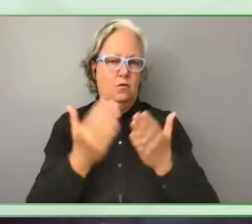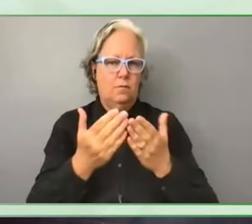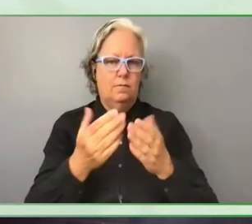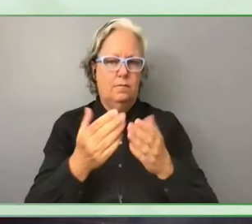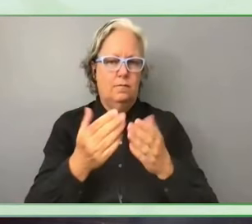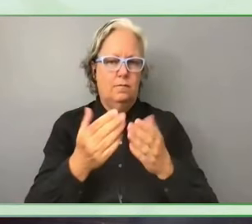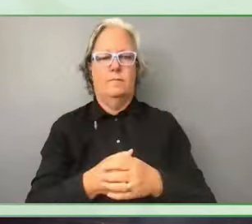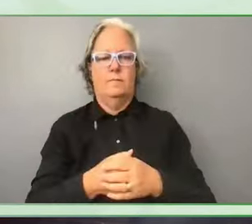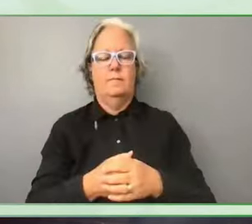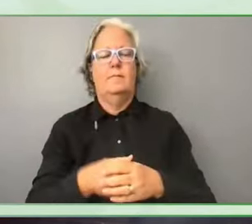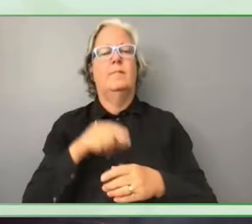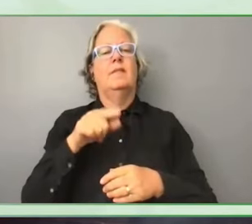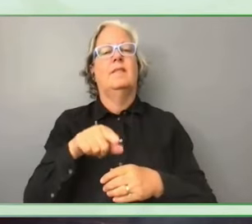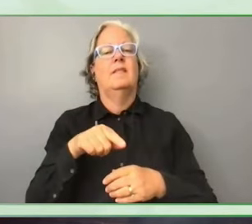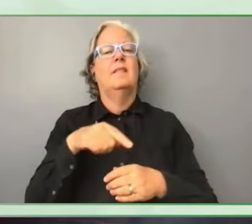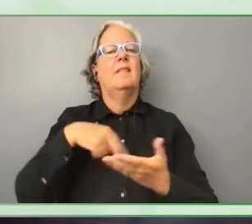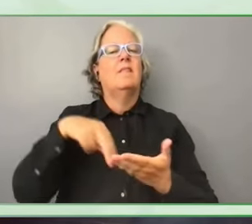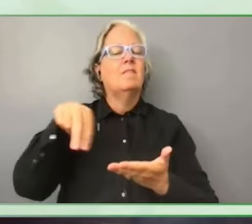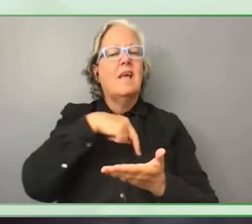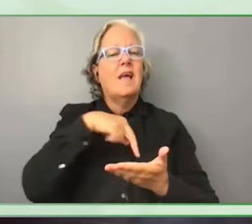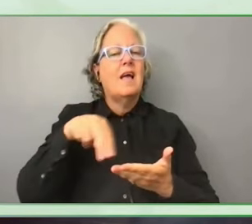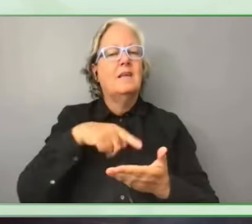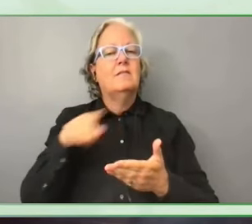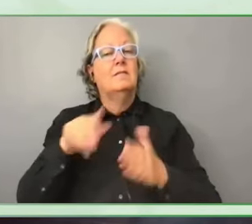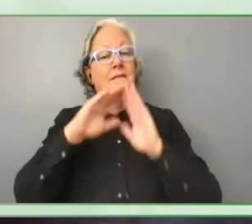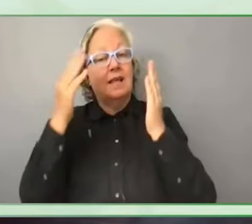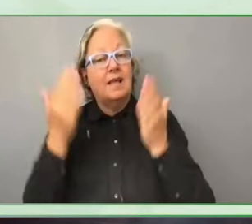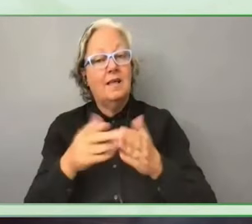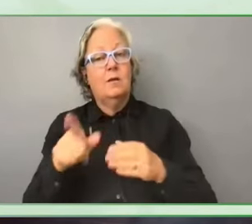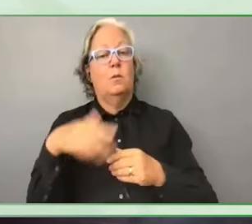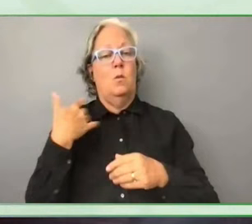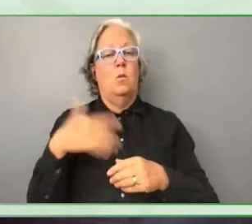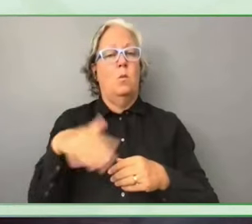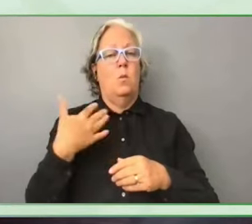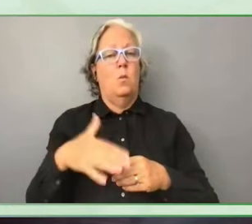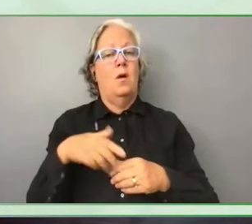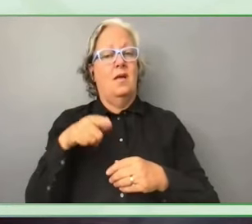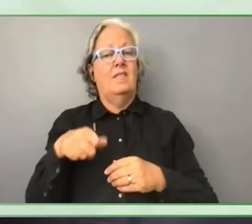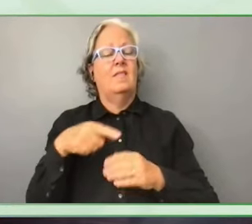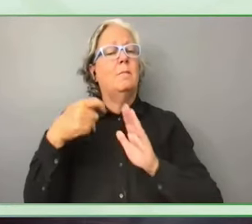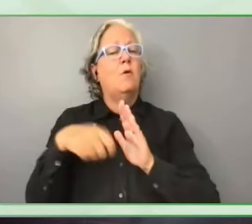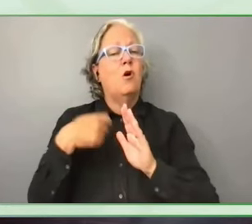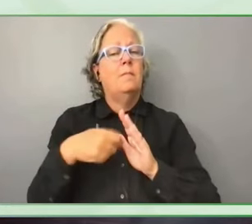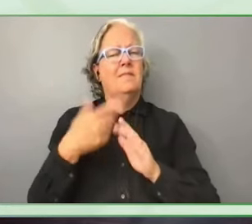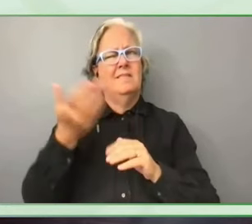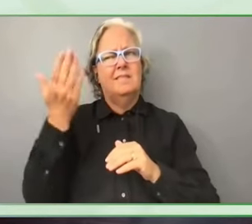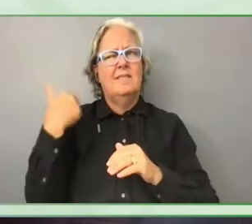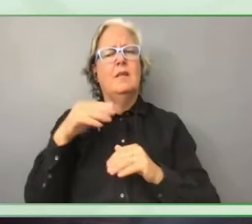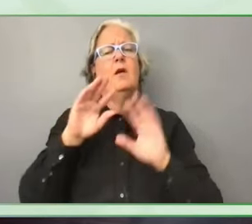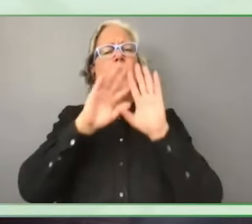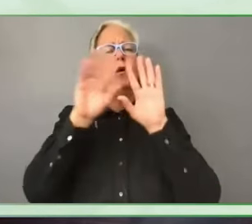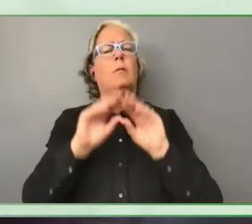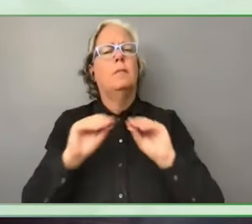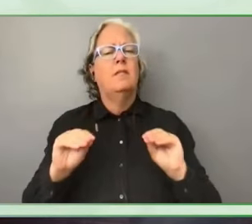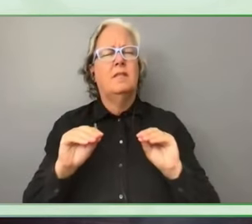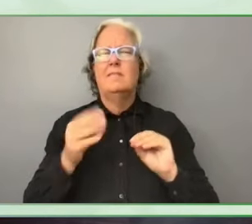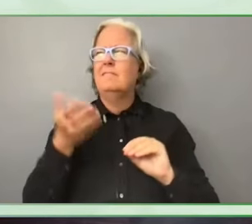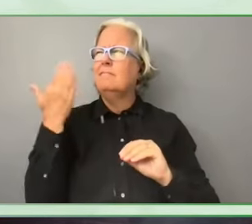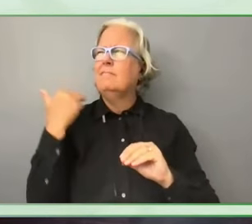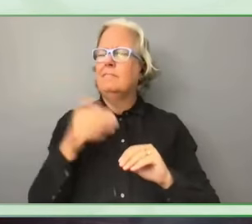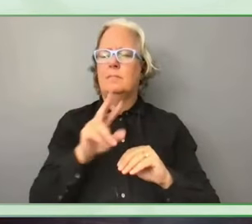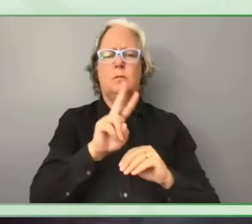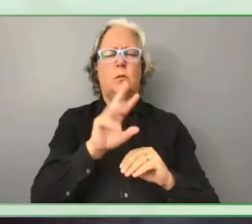DanceAbility International was an award-winning program at the Zero Project in 2019. I'm a white